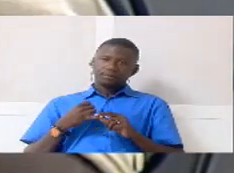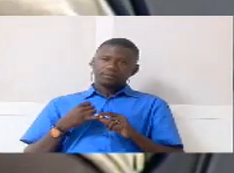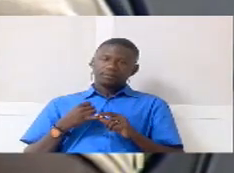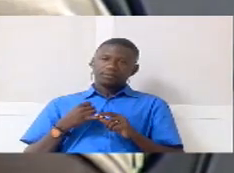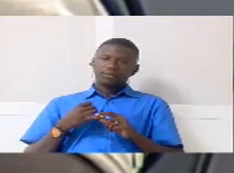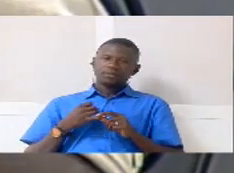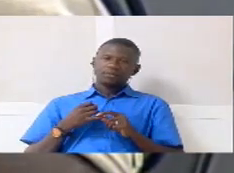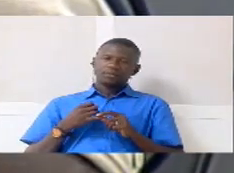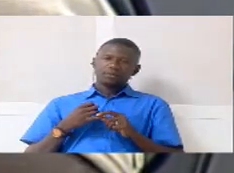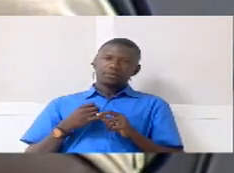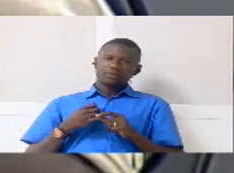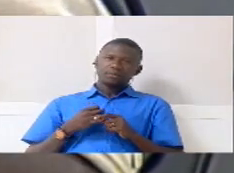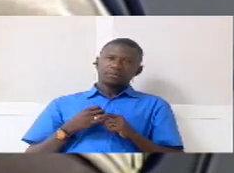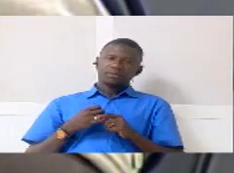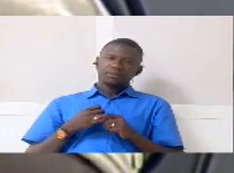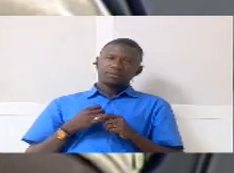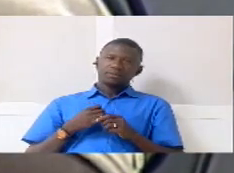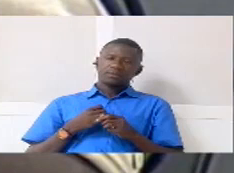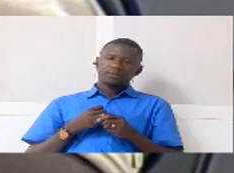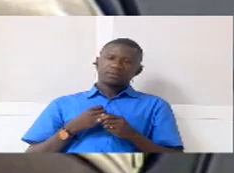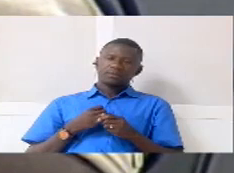kaso momangena kaso